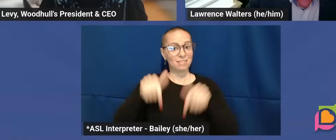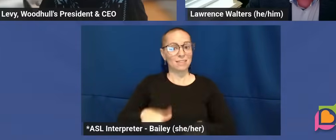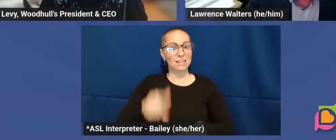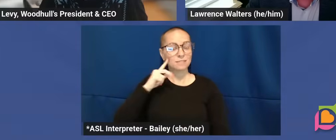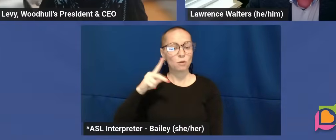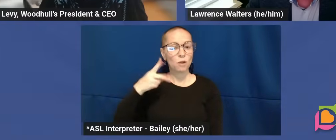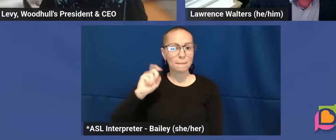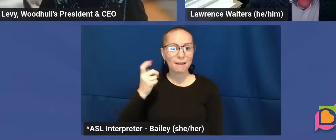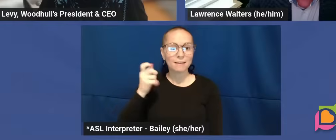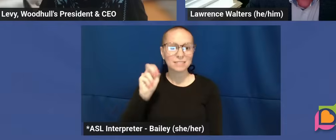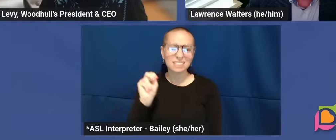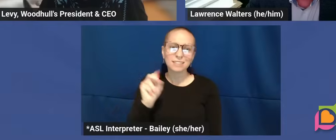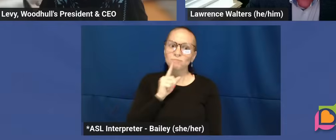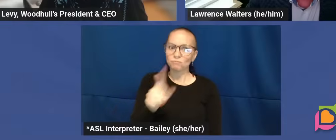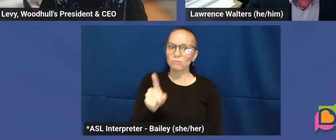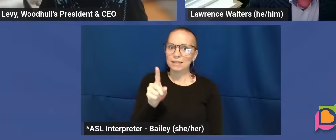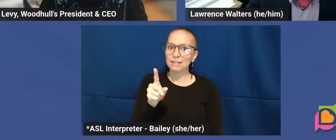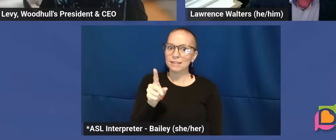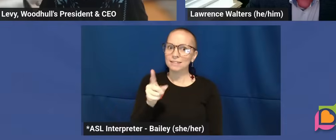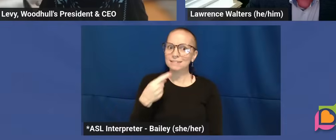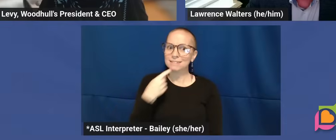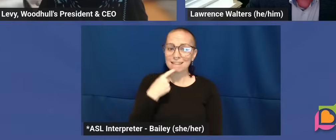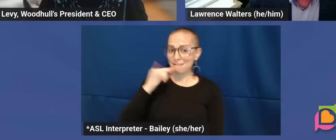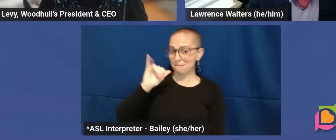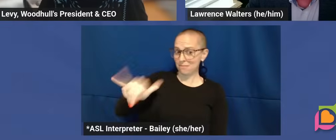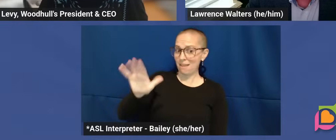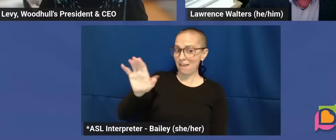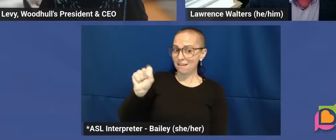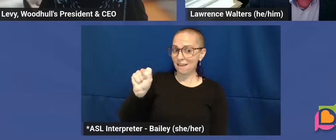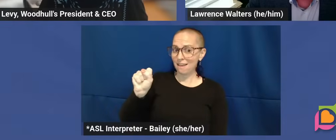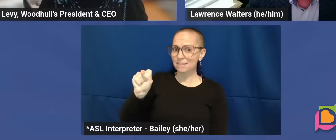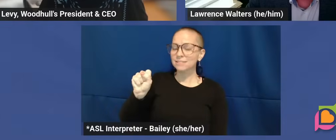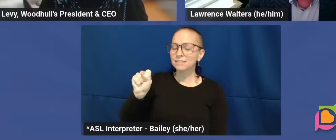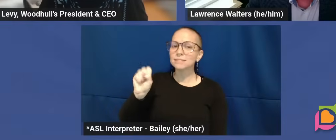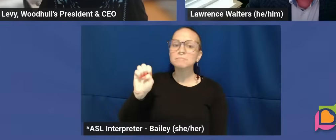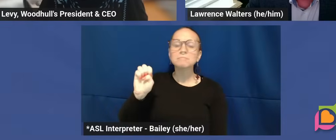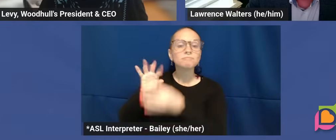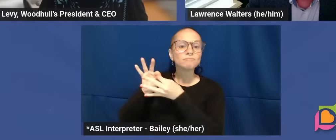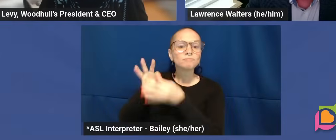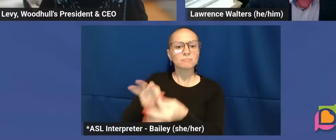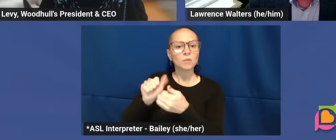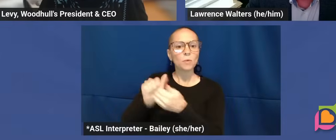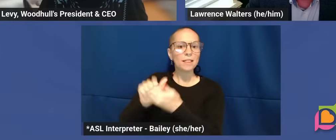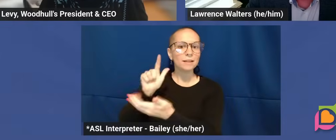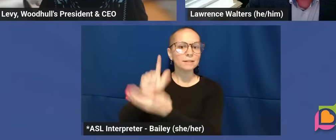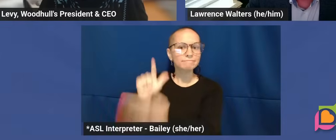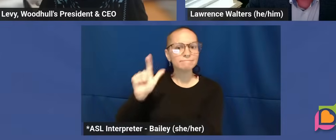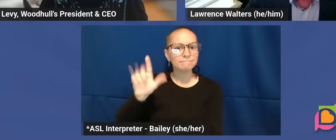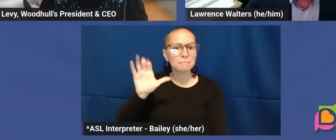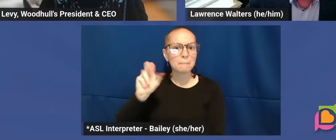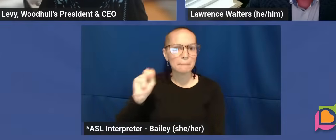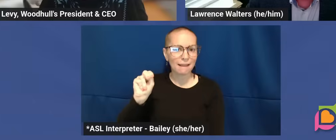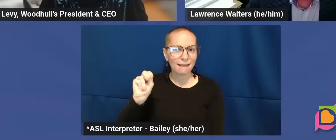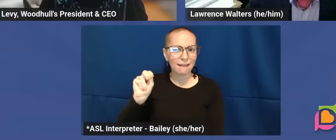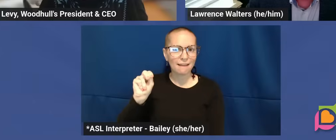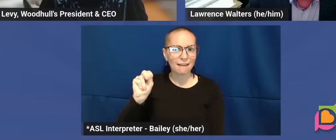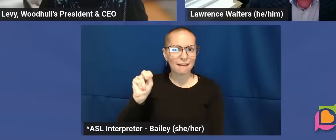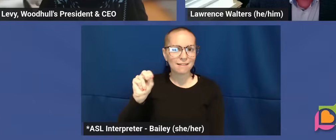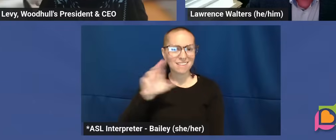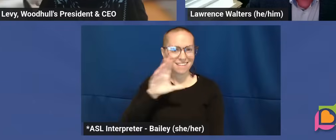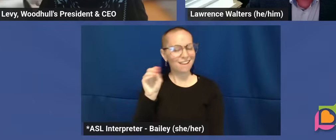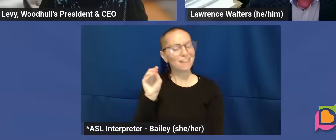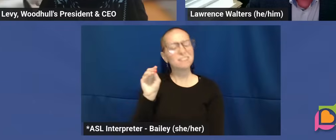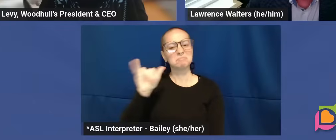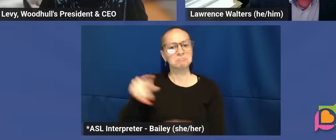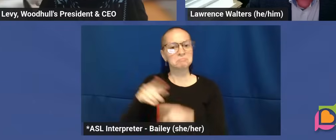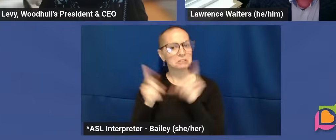that case by saying, well, that case dealt with a ban on indecent speech, and therefore it's